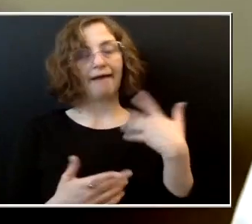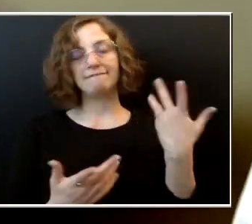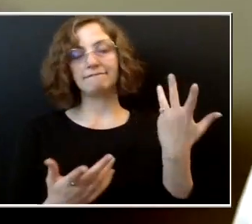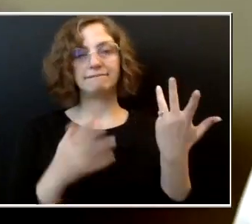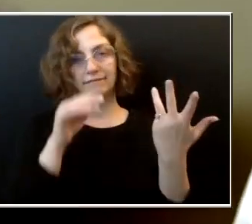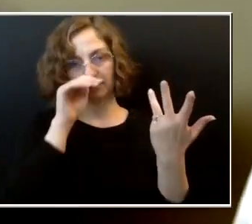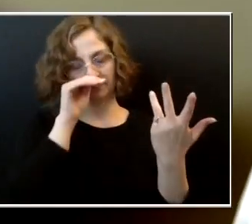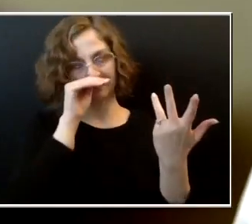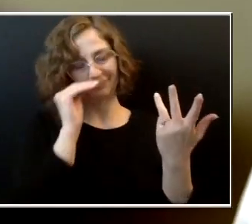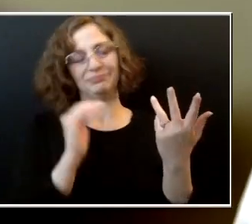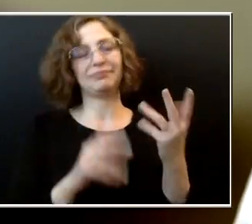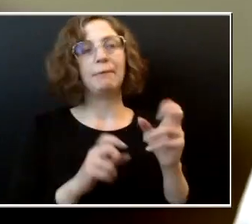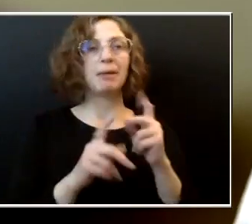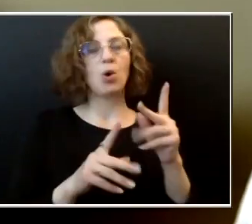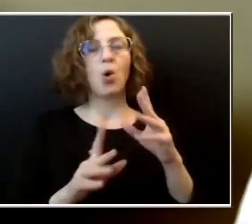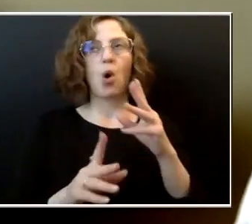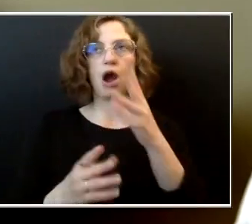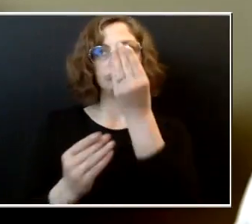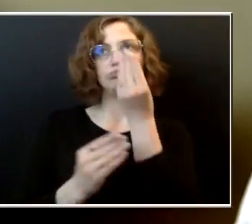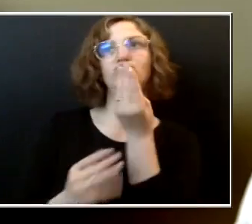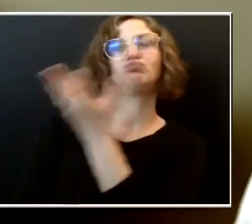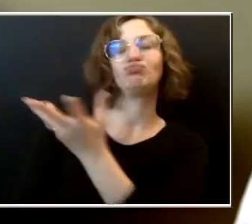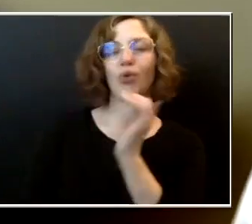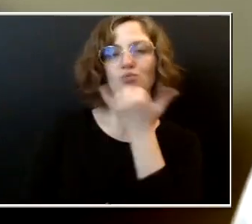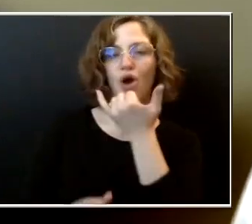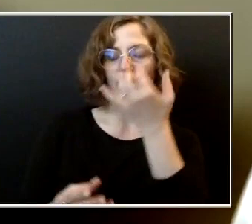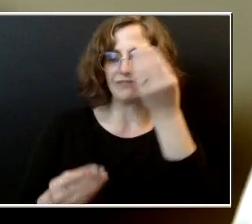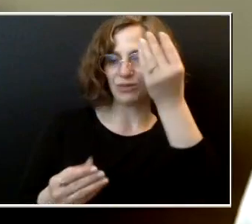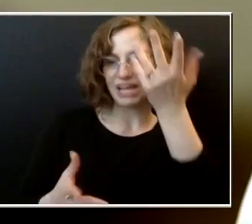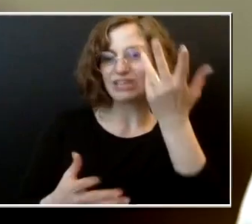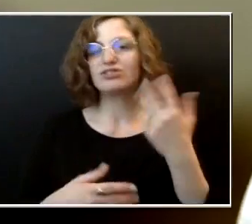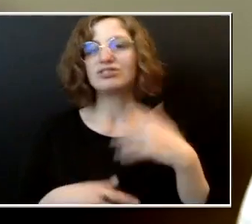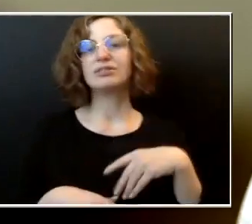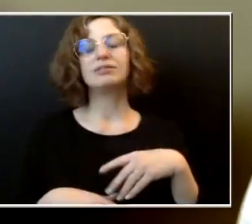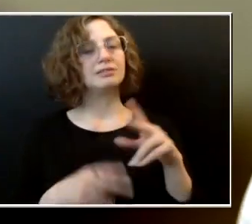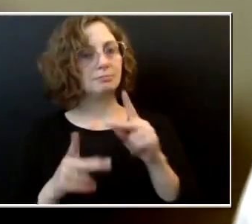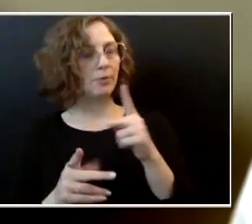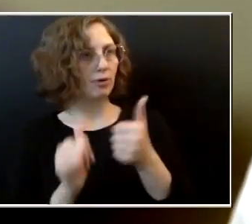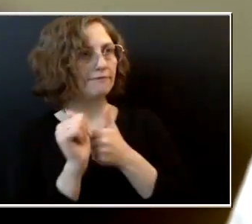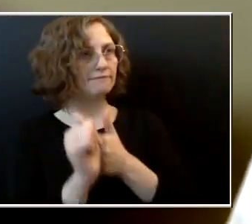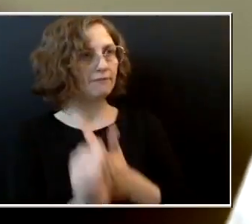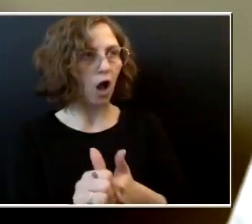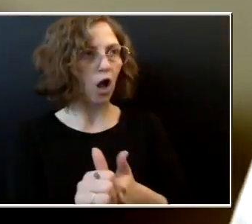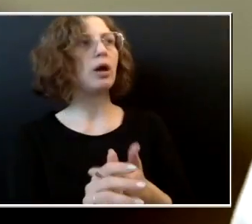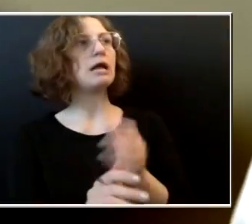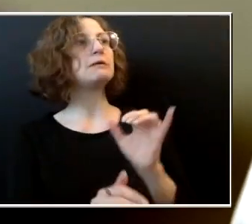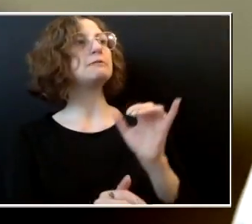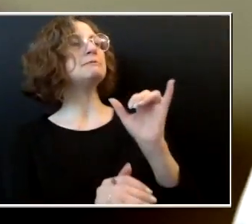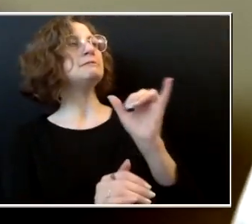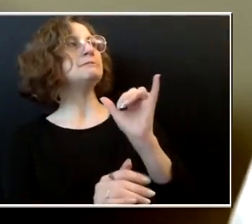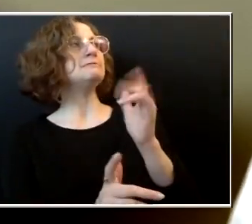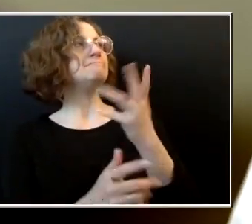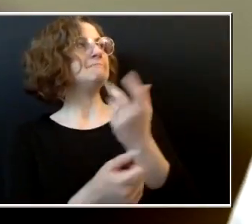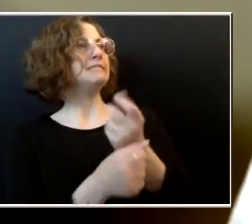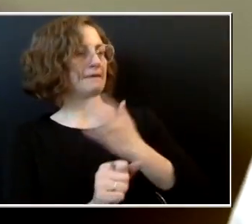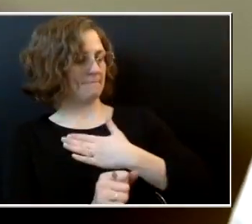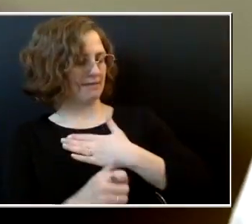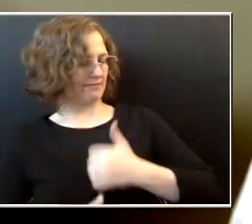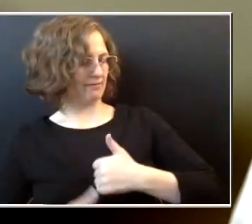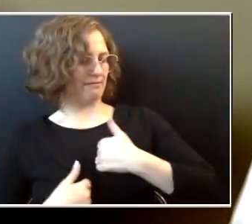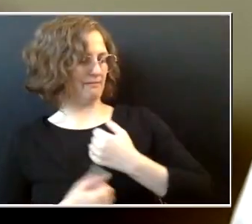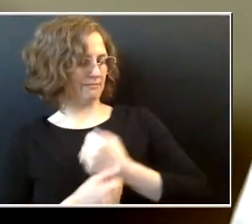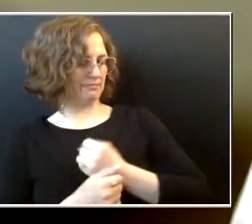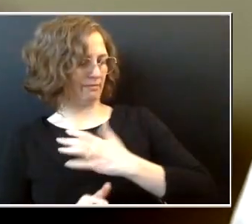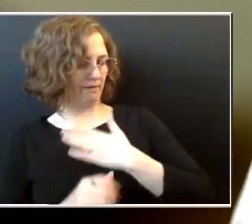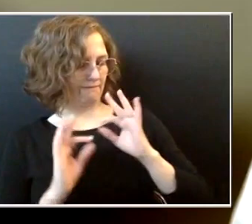following, some guidance to help save their lives and save their families' lives. The other thing is that's really interesting when we were talking